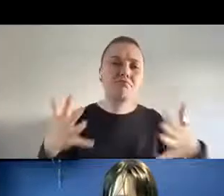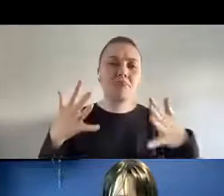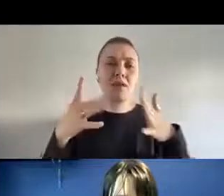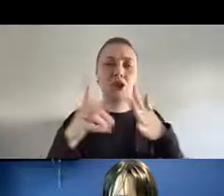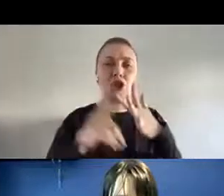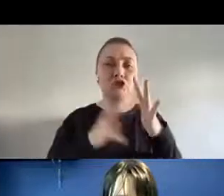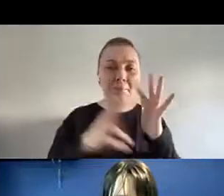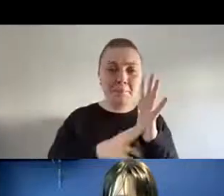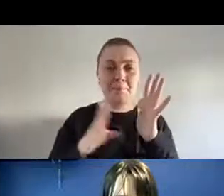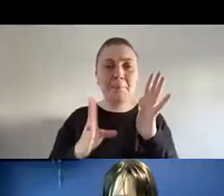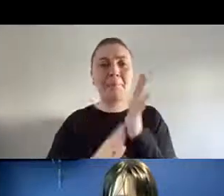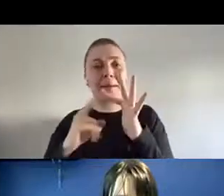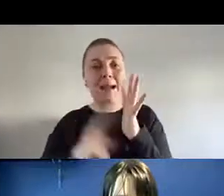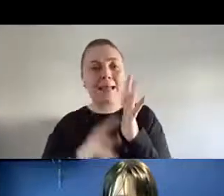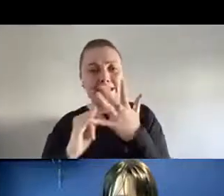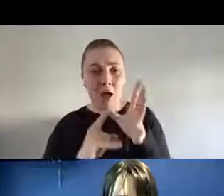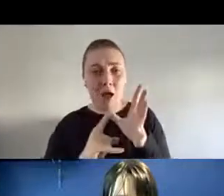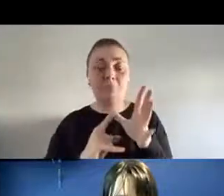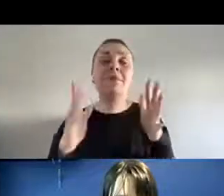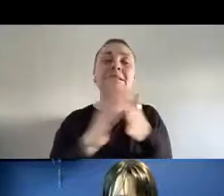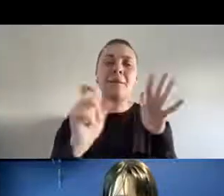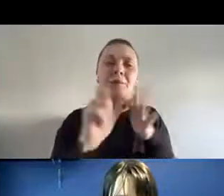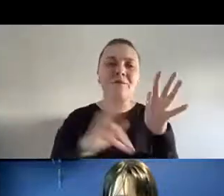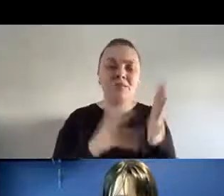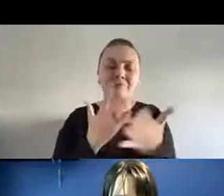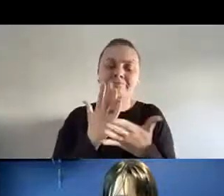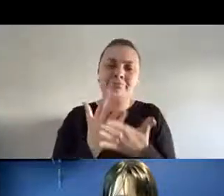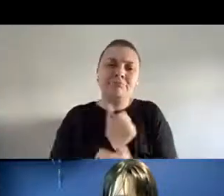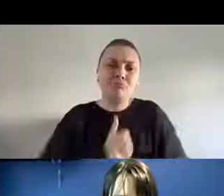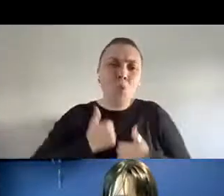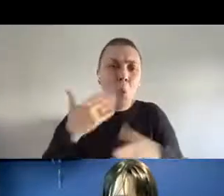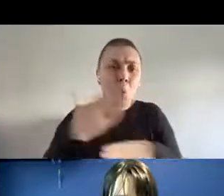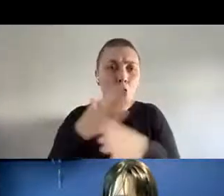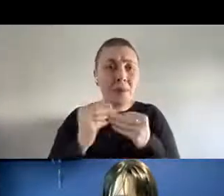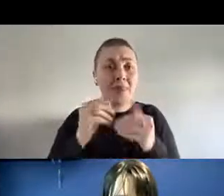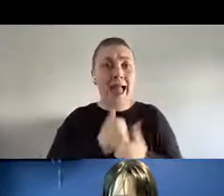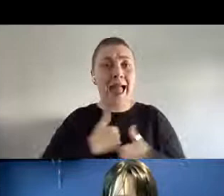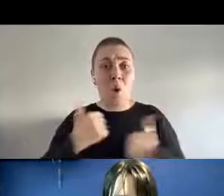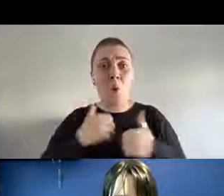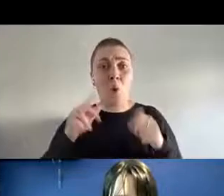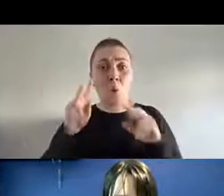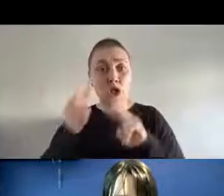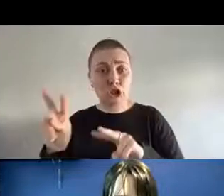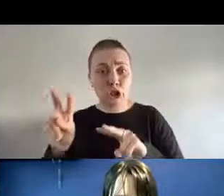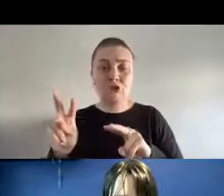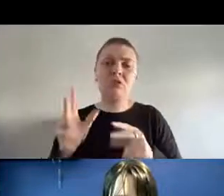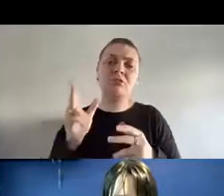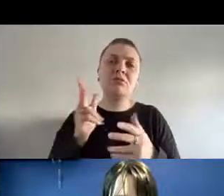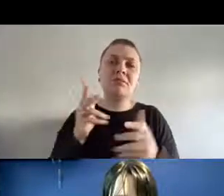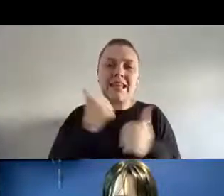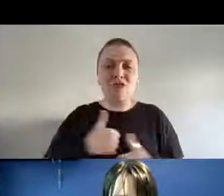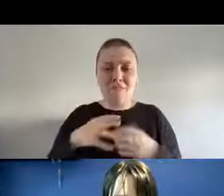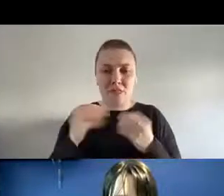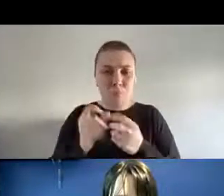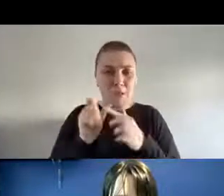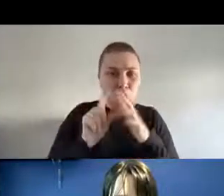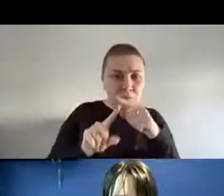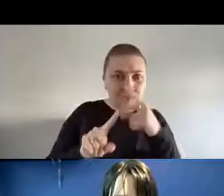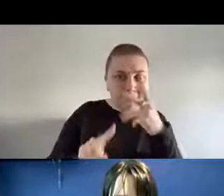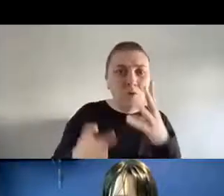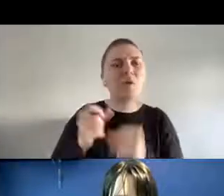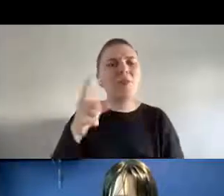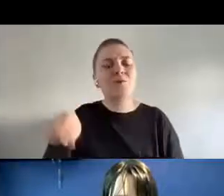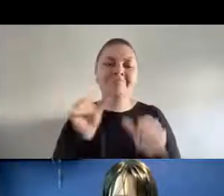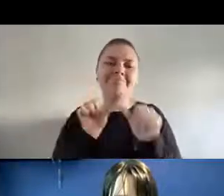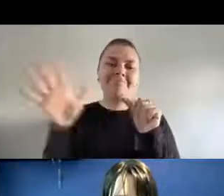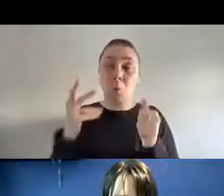Melissa. WDV really enjoys working with Our Watch and enjoys everything that we do with you. So it's fantastic, and we're looking